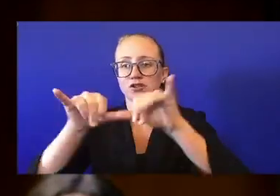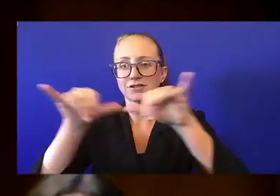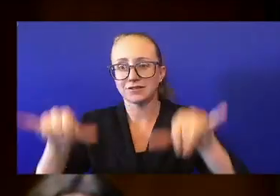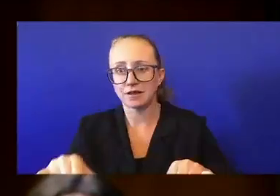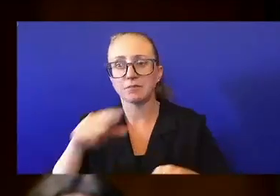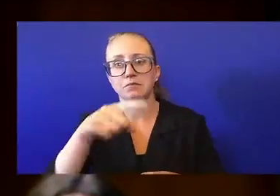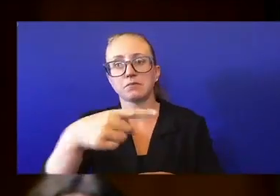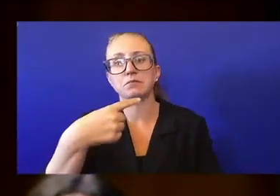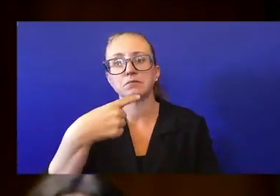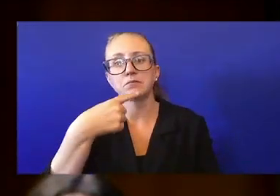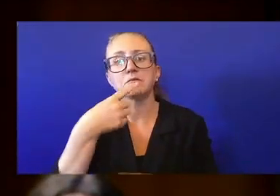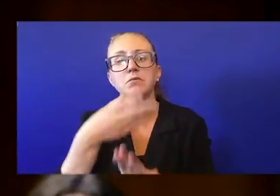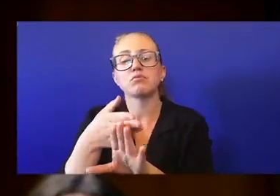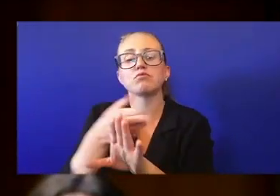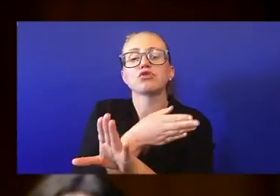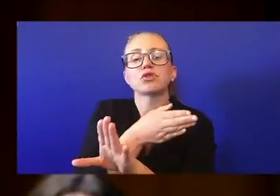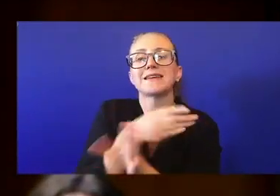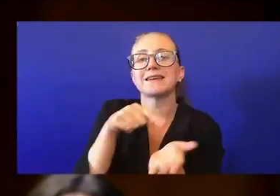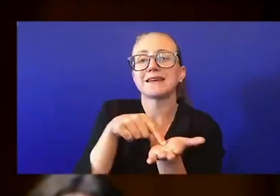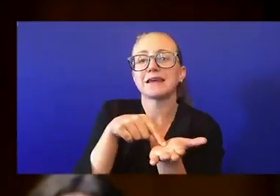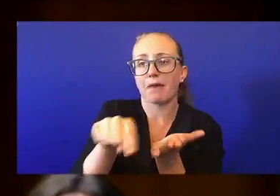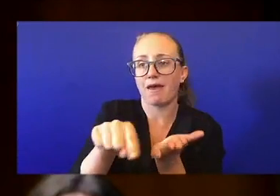but they mostly focus on